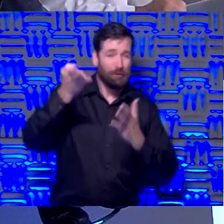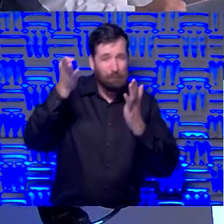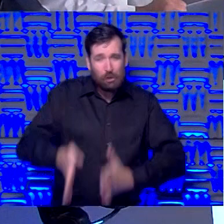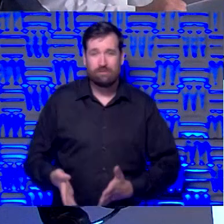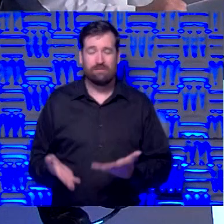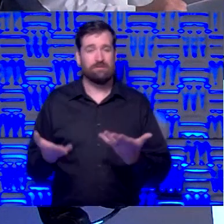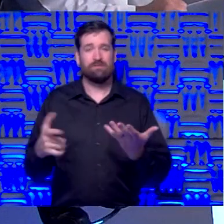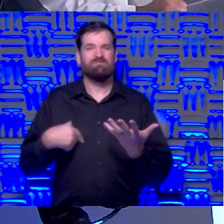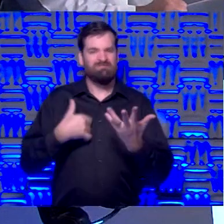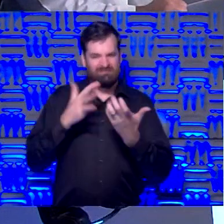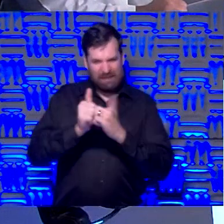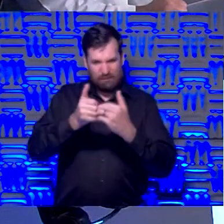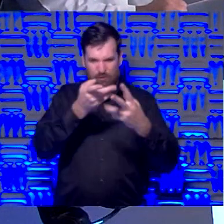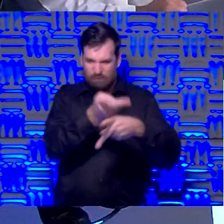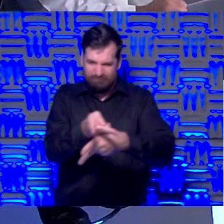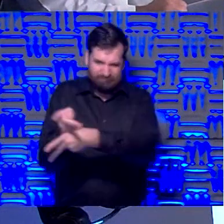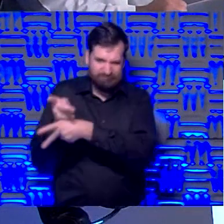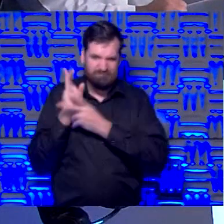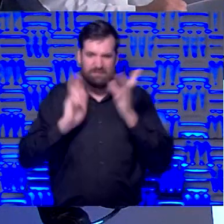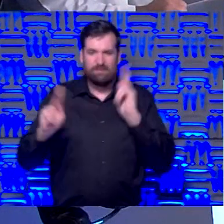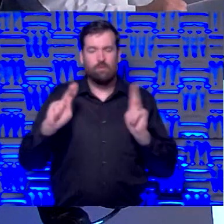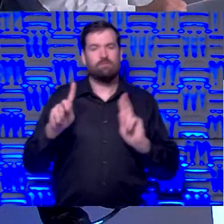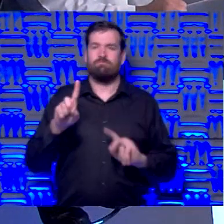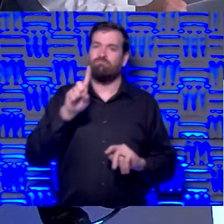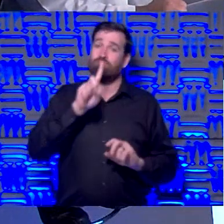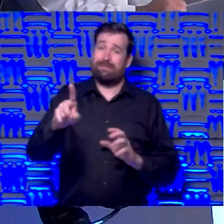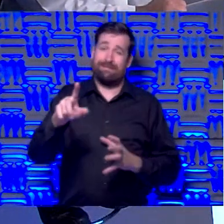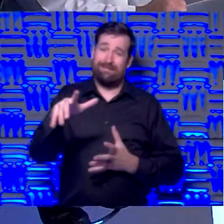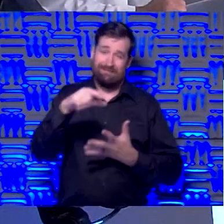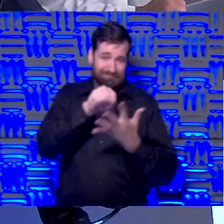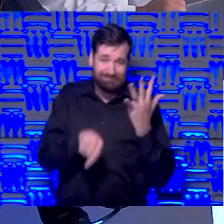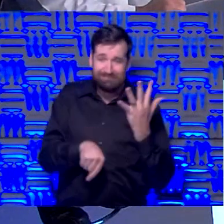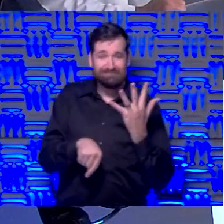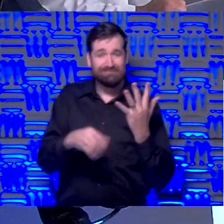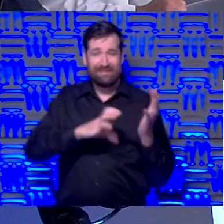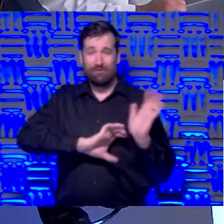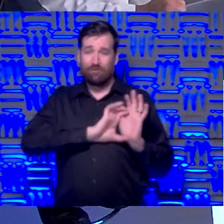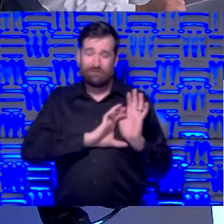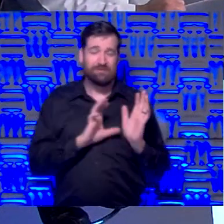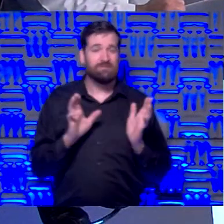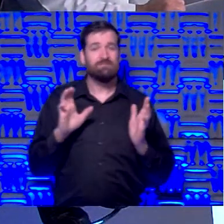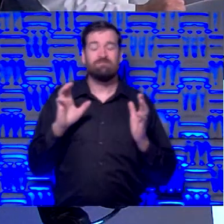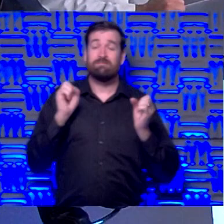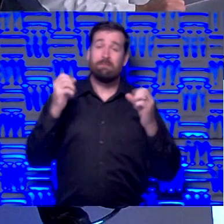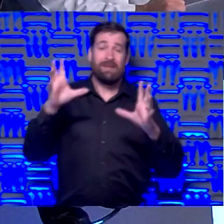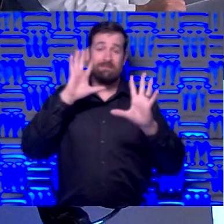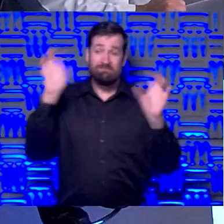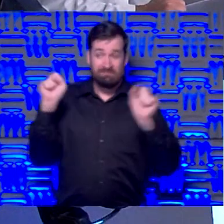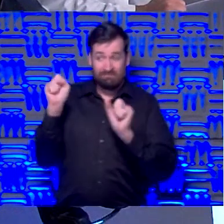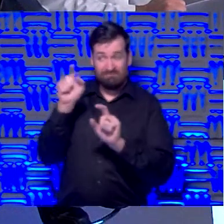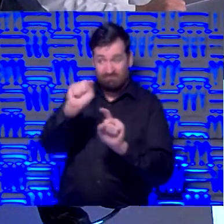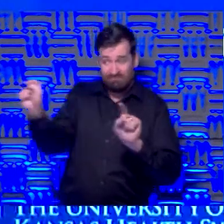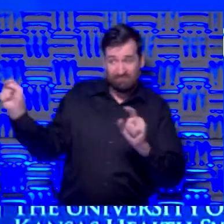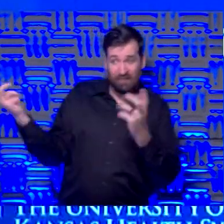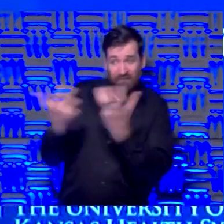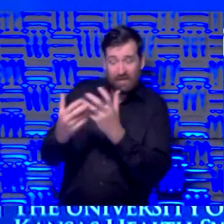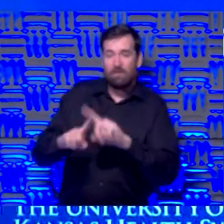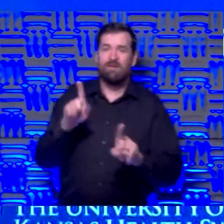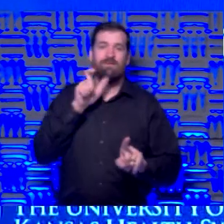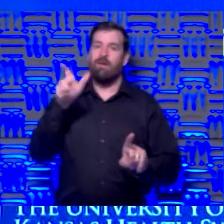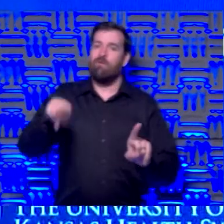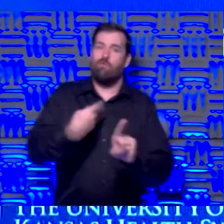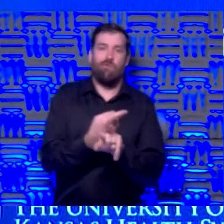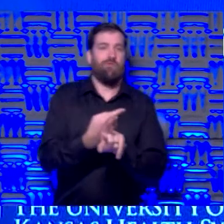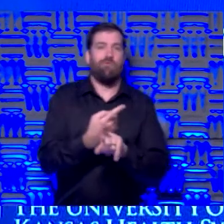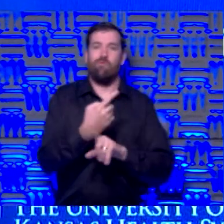who knows how to care about people. That's a pretty great combination. I mean, a lot of those things a lot of chancellors may fit some of those bills, but they're not all docs like you